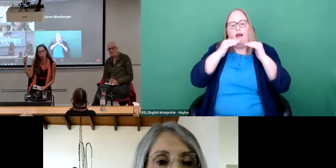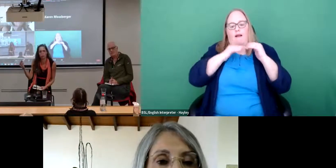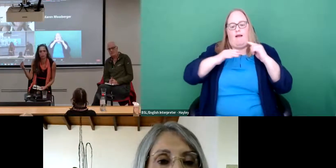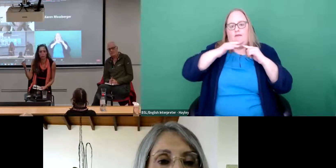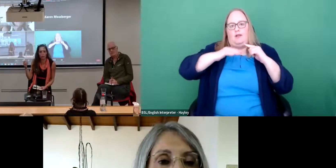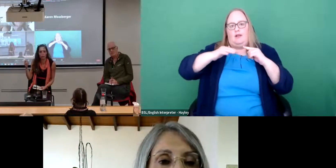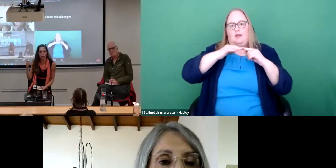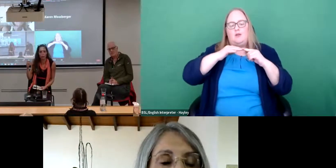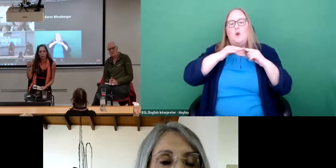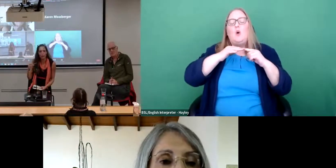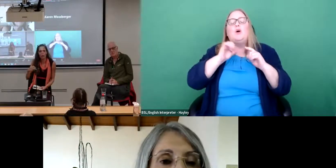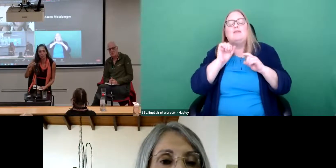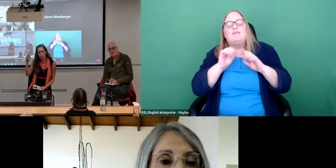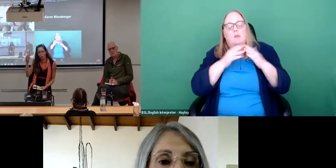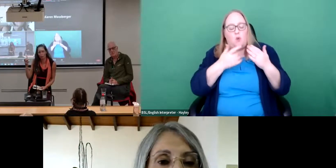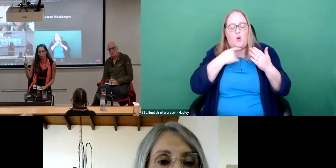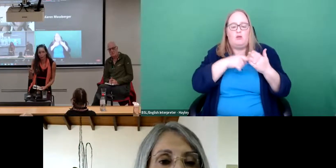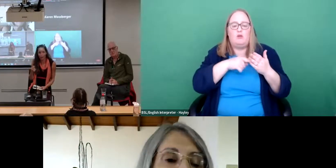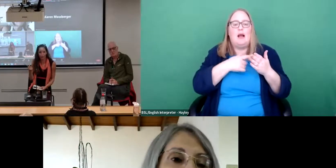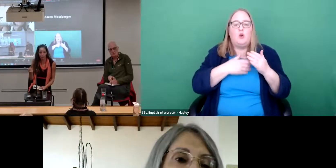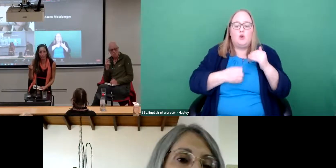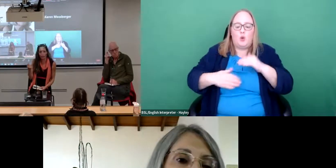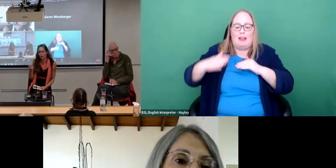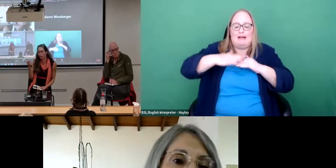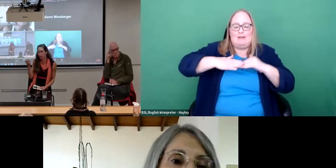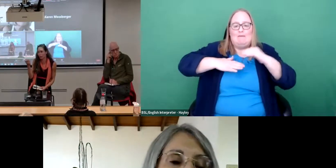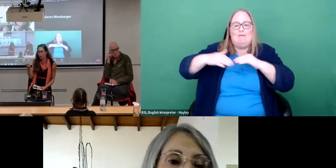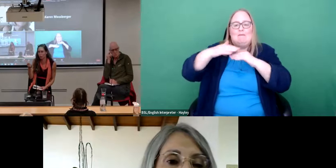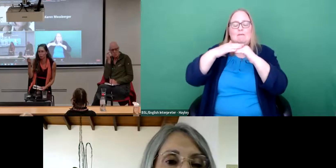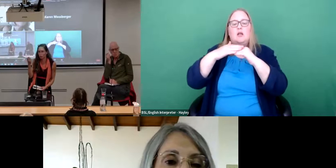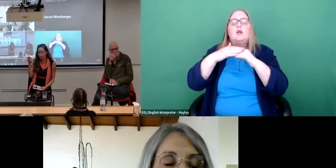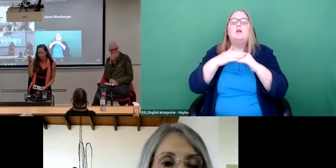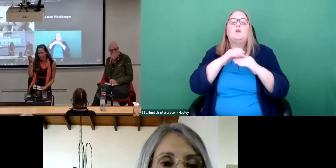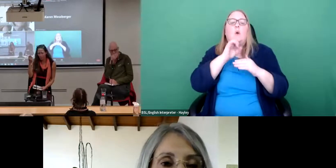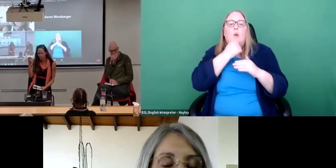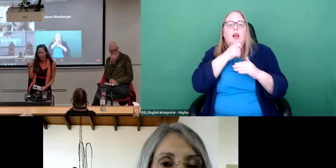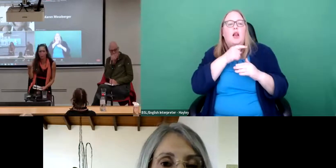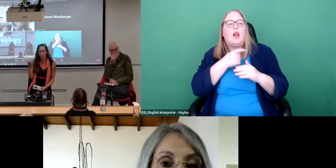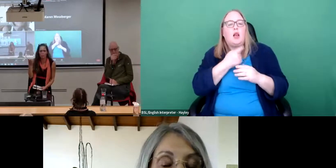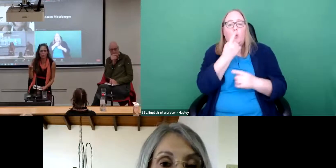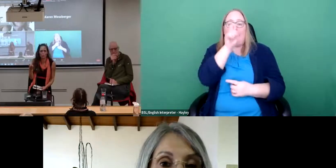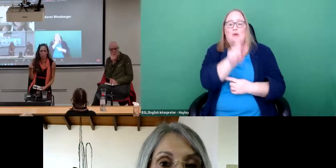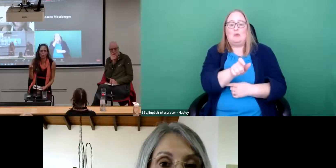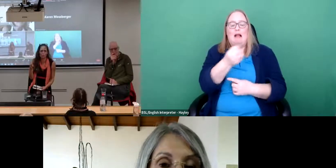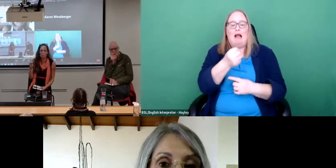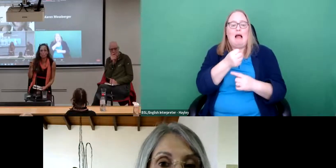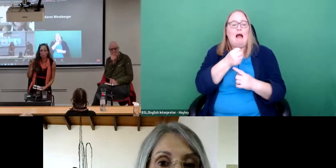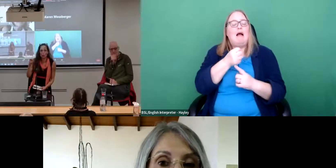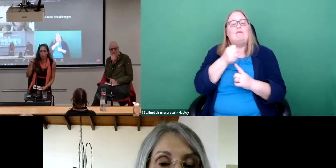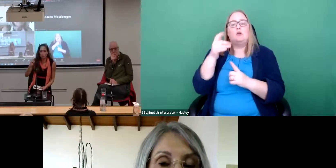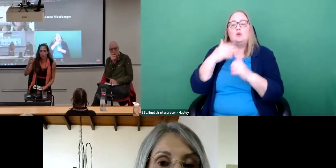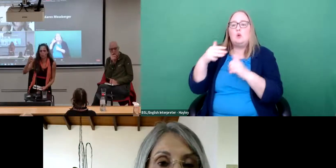how it's cumulative, right? How often people who suffer one kind of disadvantage, whether it's social, economic, or